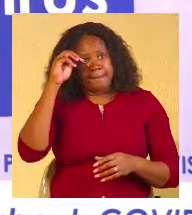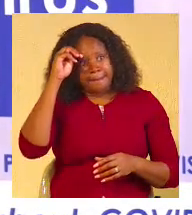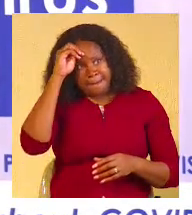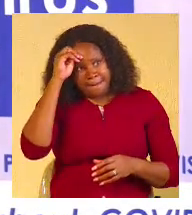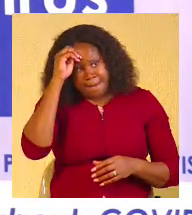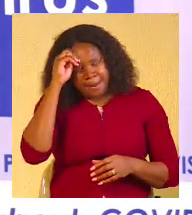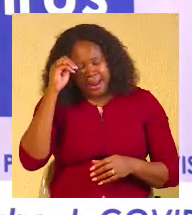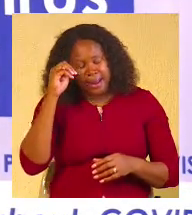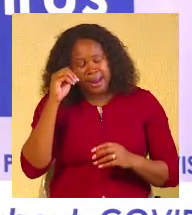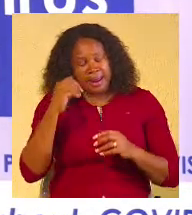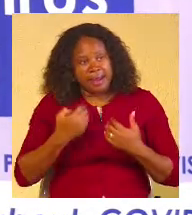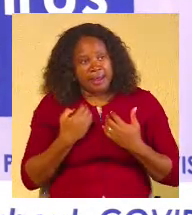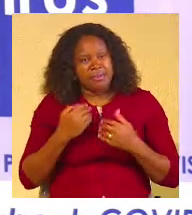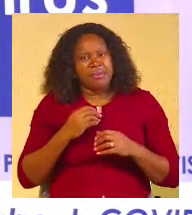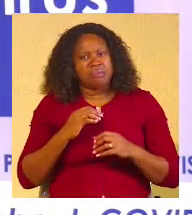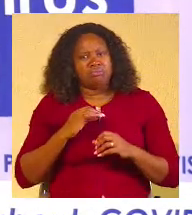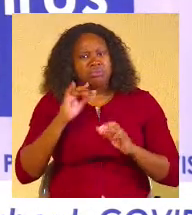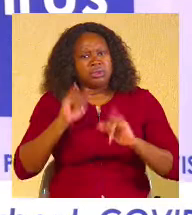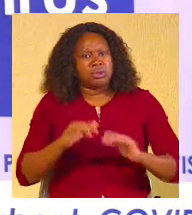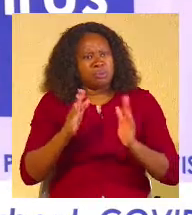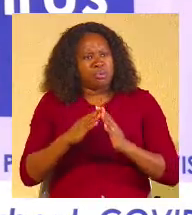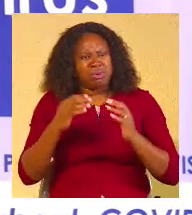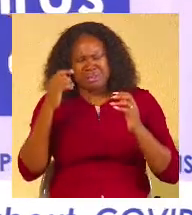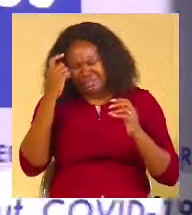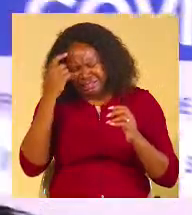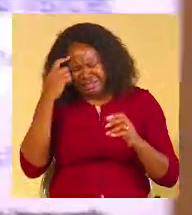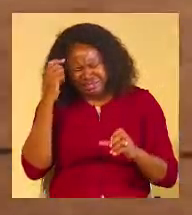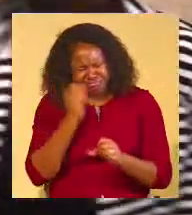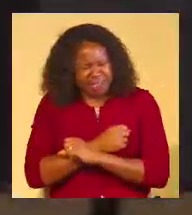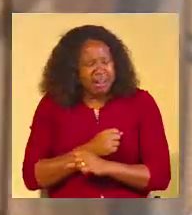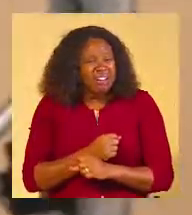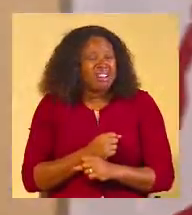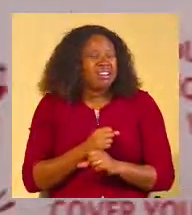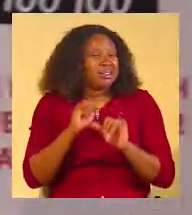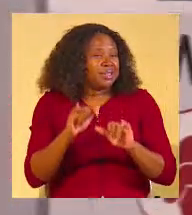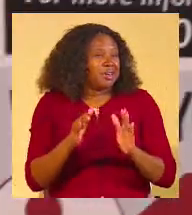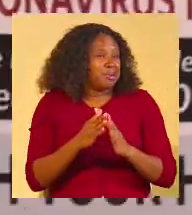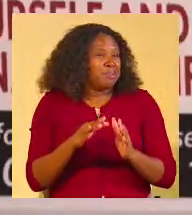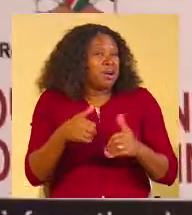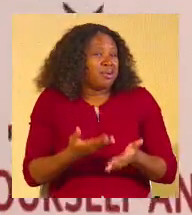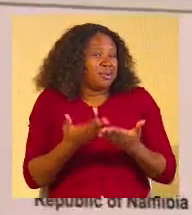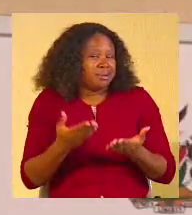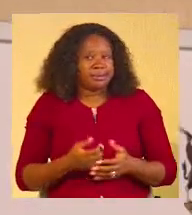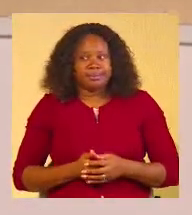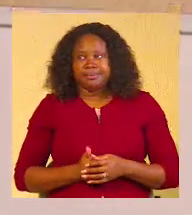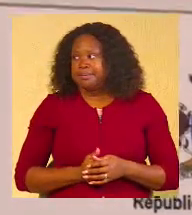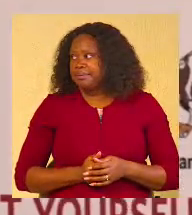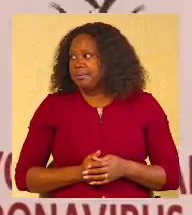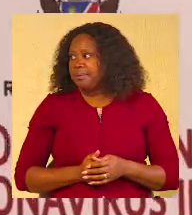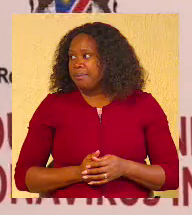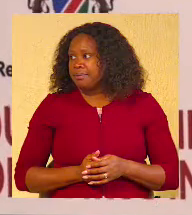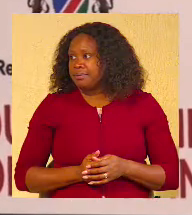to stay indoors during the lockdown? Thank you. Are there any other questions from the media?